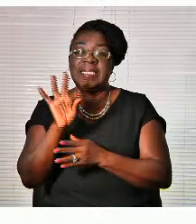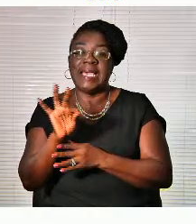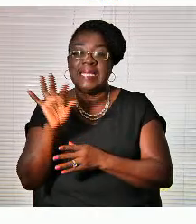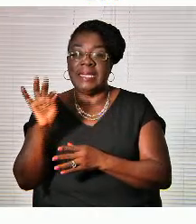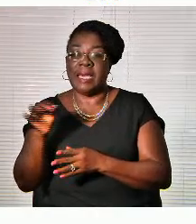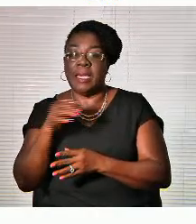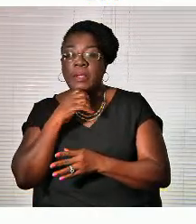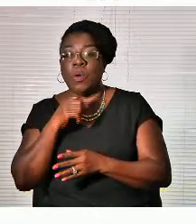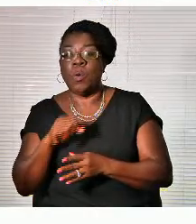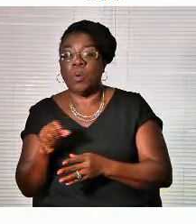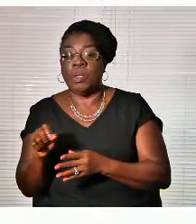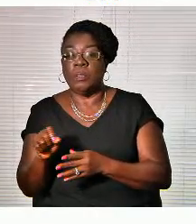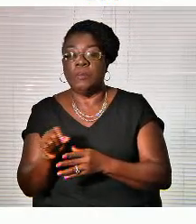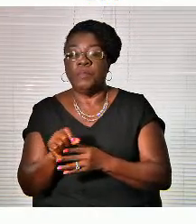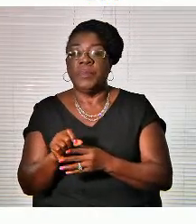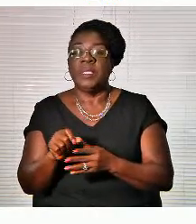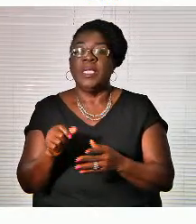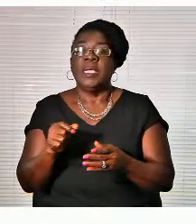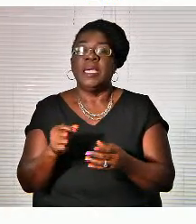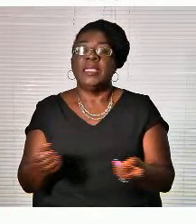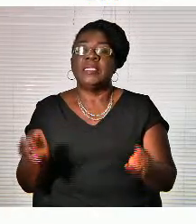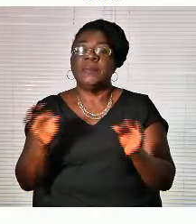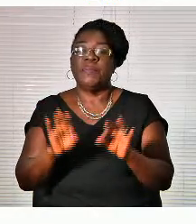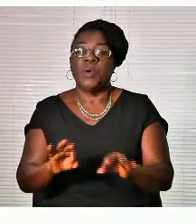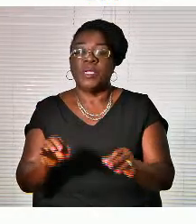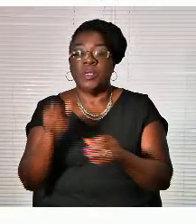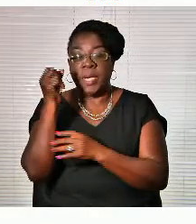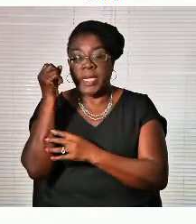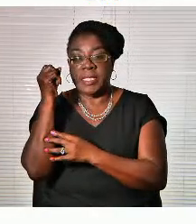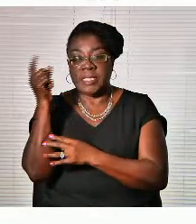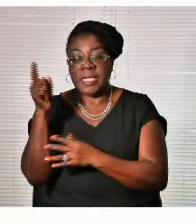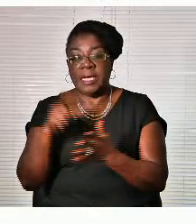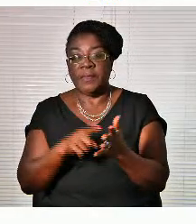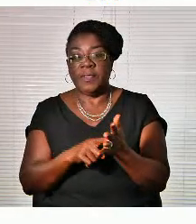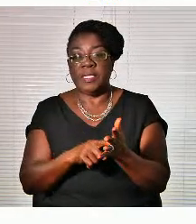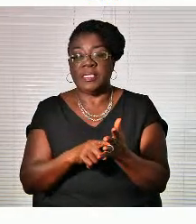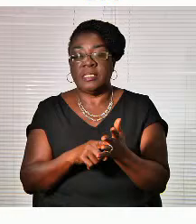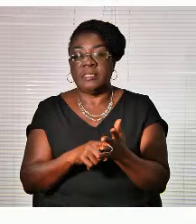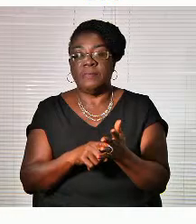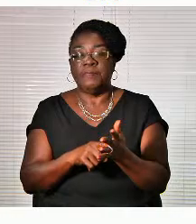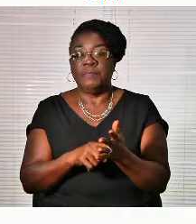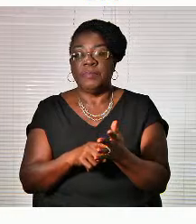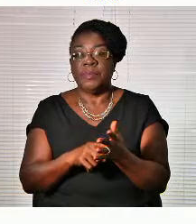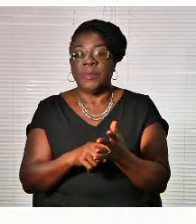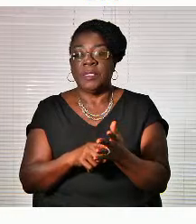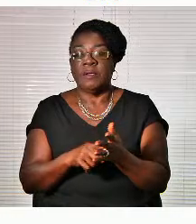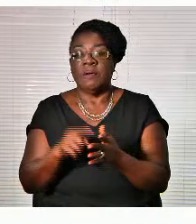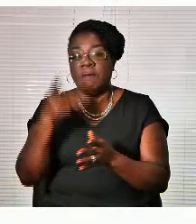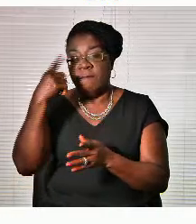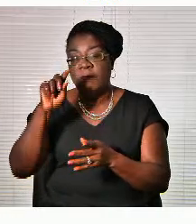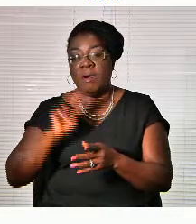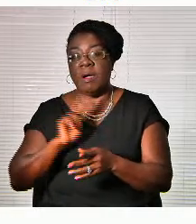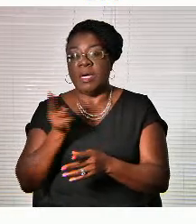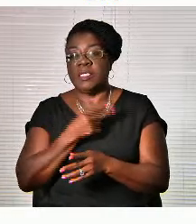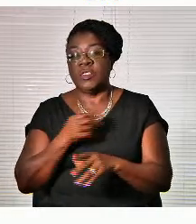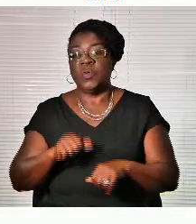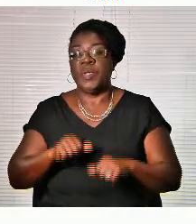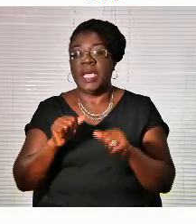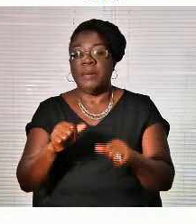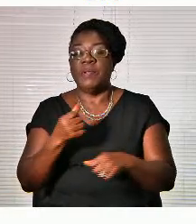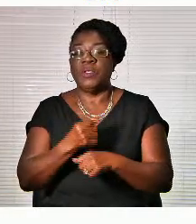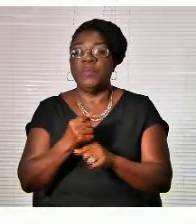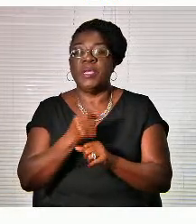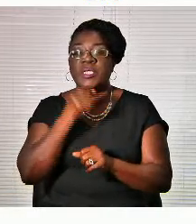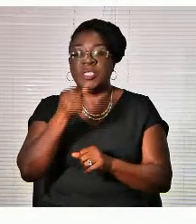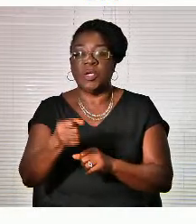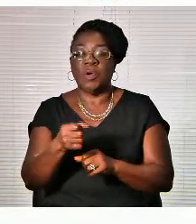age. It is important to understand this, and in order for us to be able to ensure